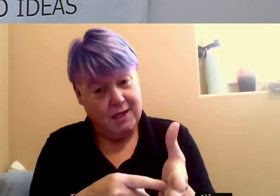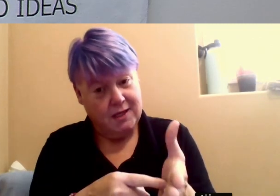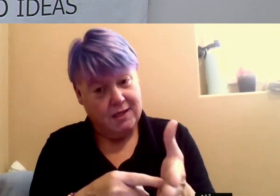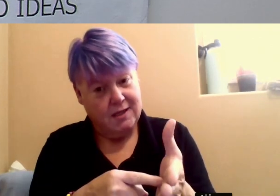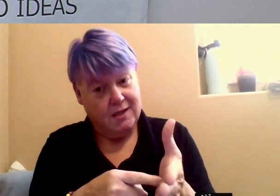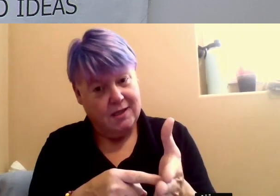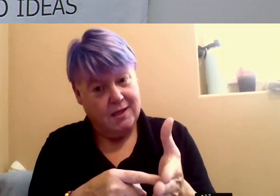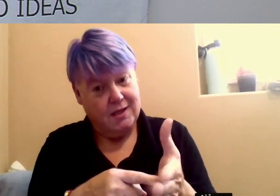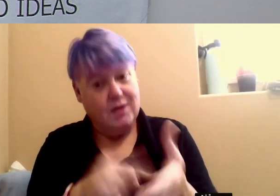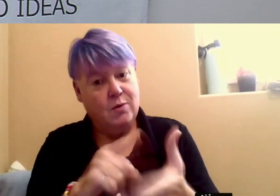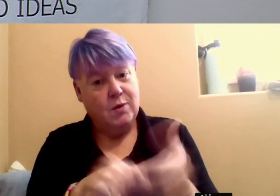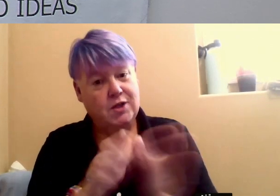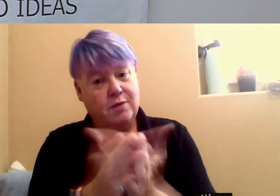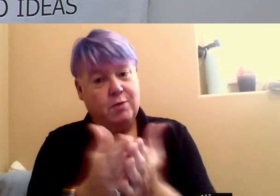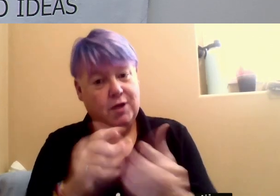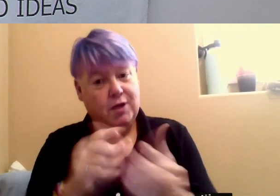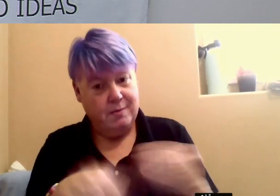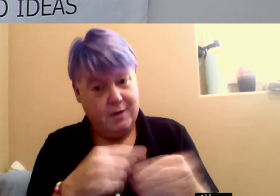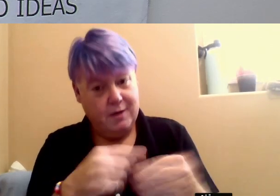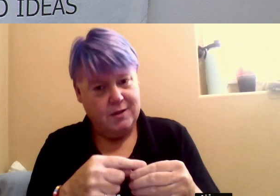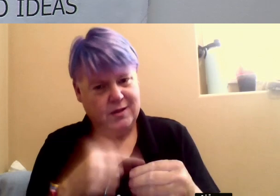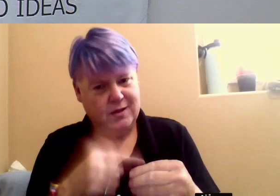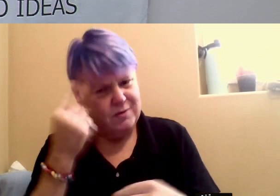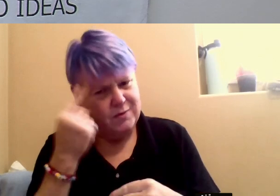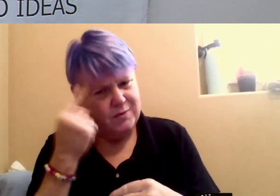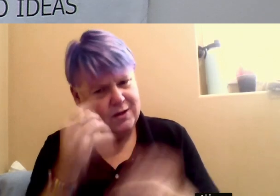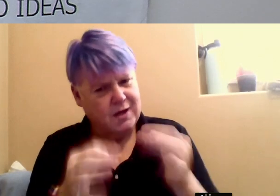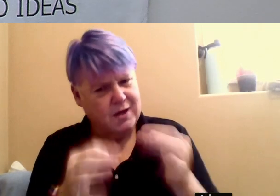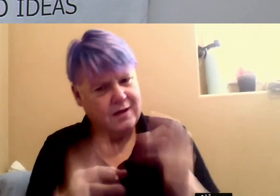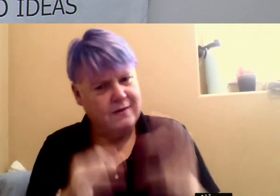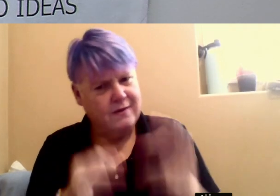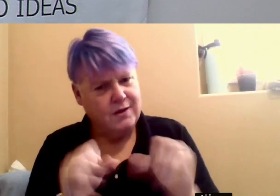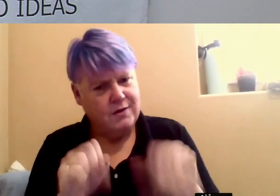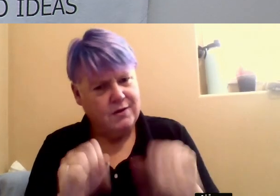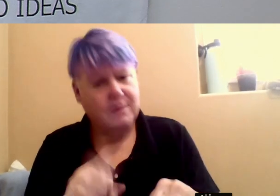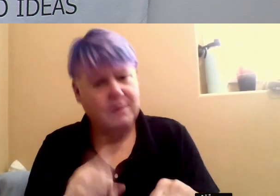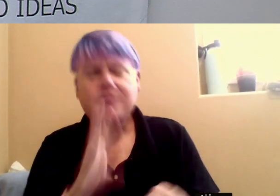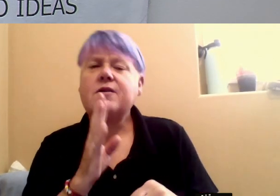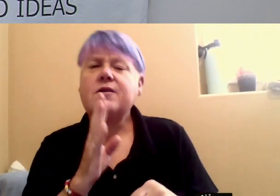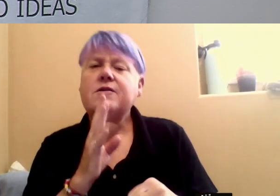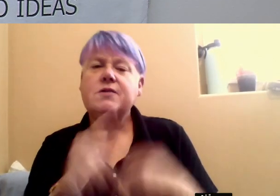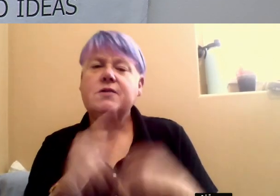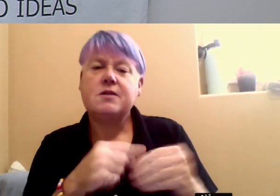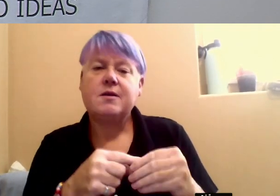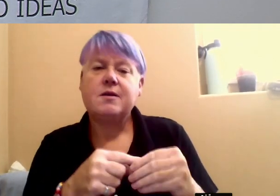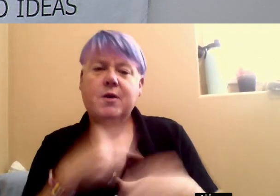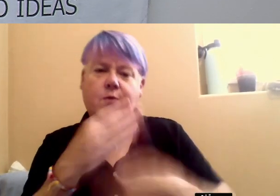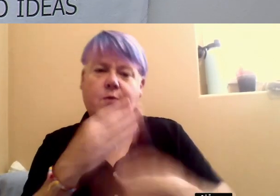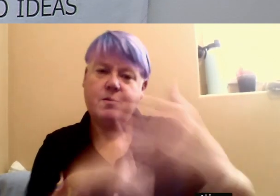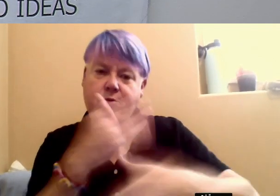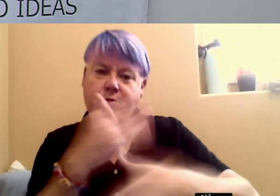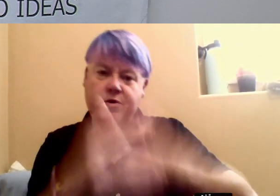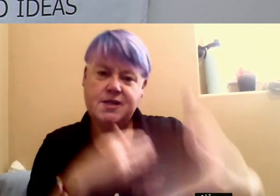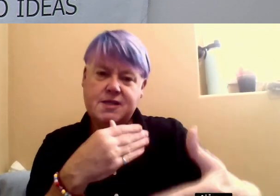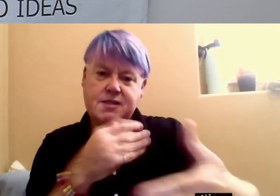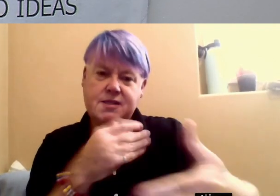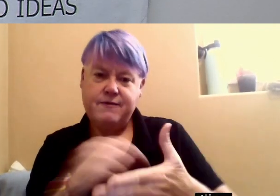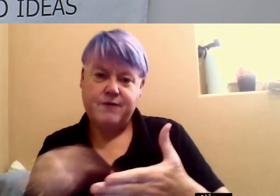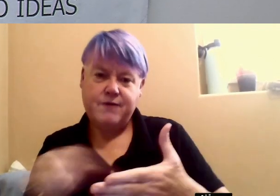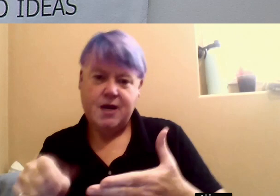book is about. I was wondering if you could maybe talk to us a little bit about what the process is of writing a